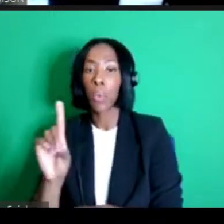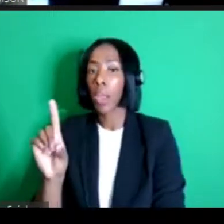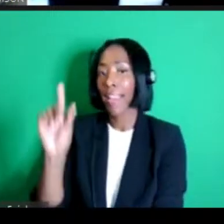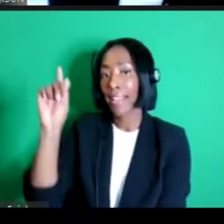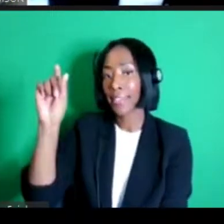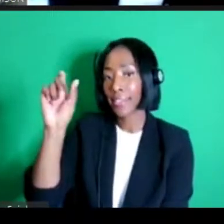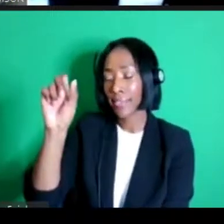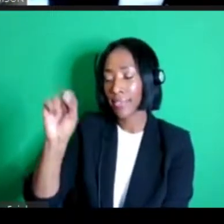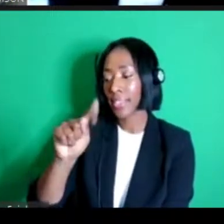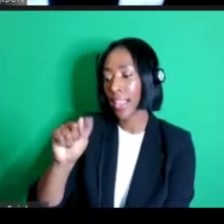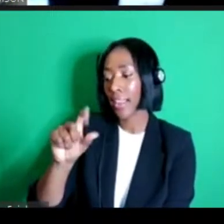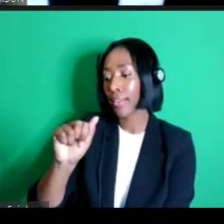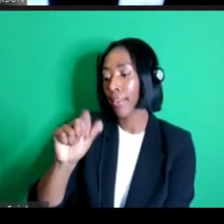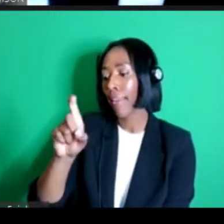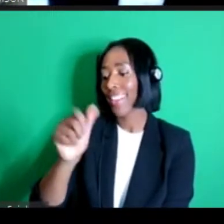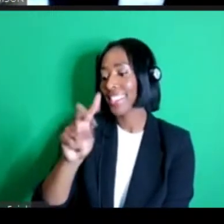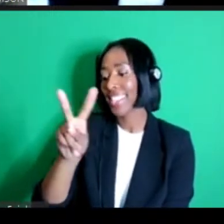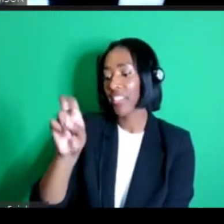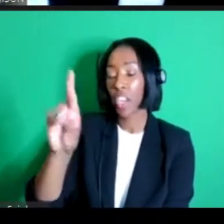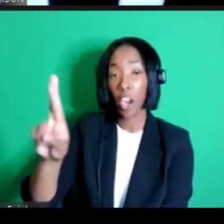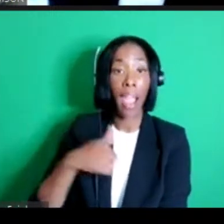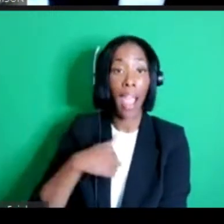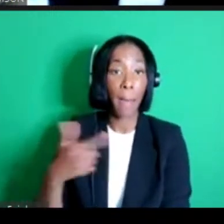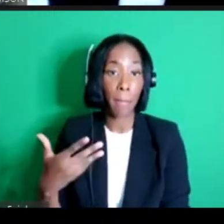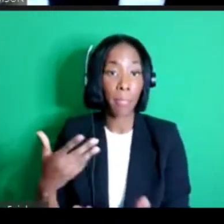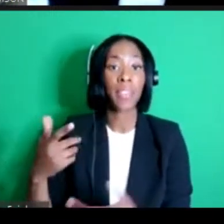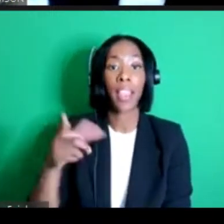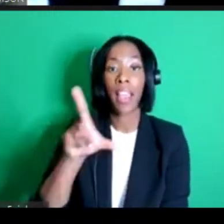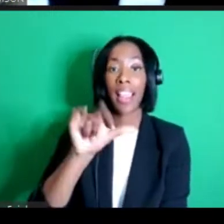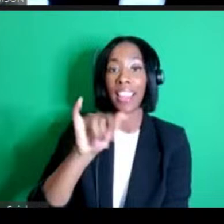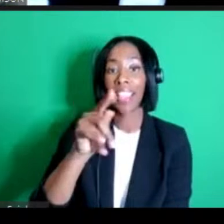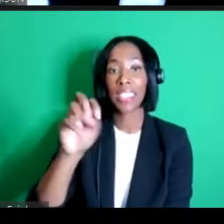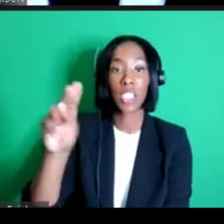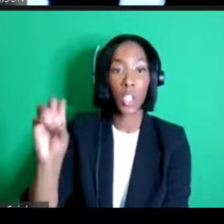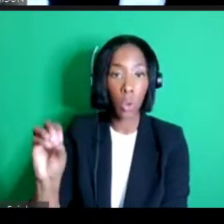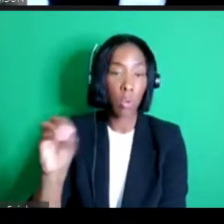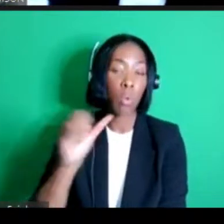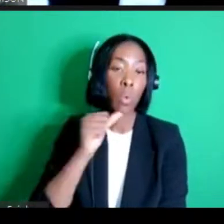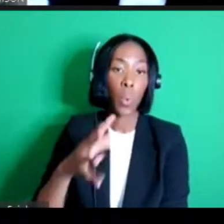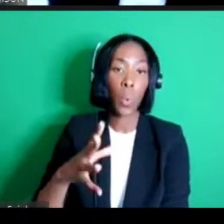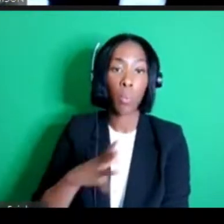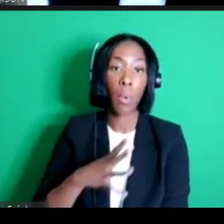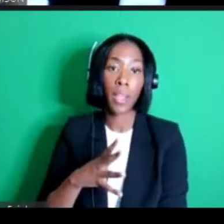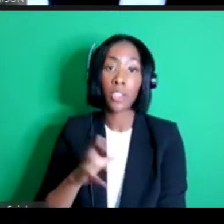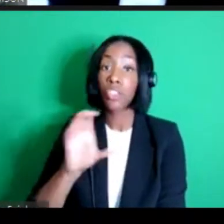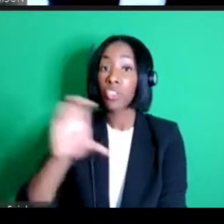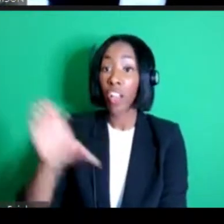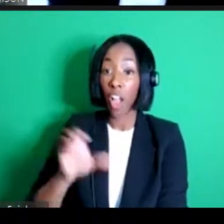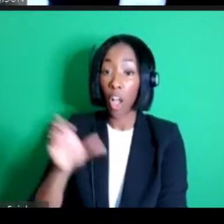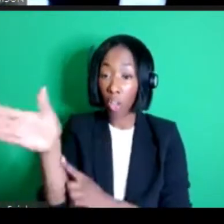Latina, and I am wearing a baseball shirt with the Chicago flag on it in long brown hair.